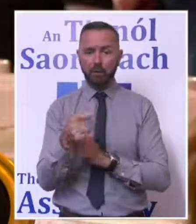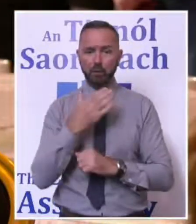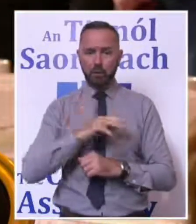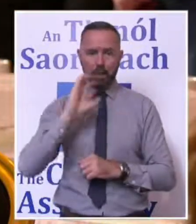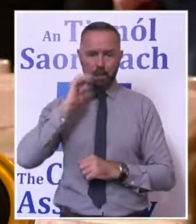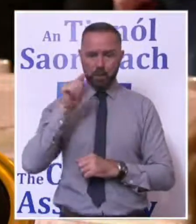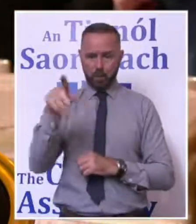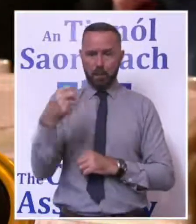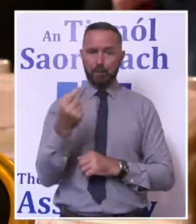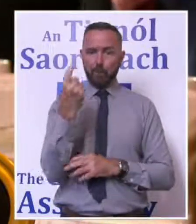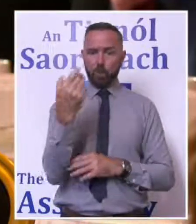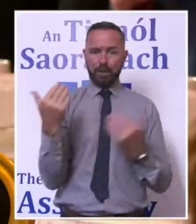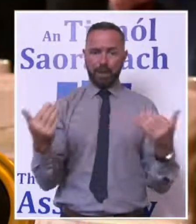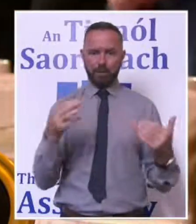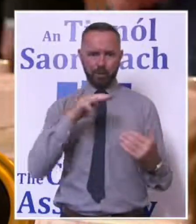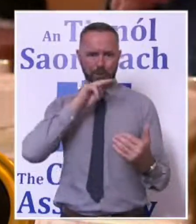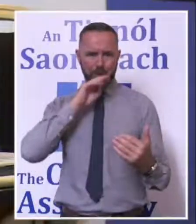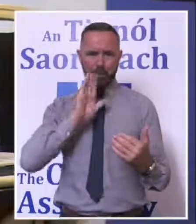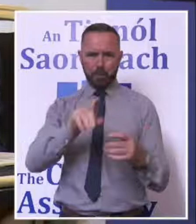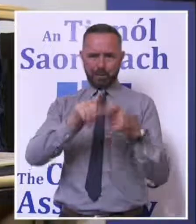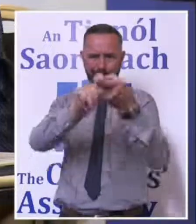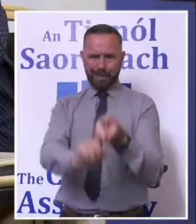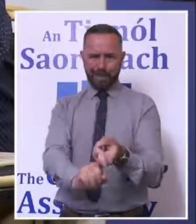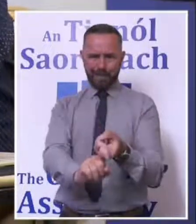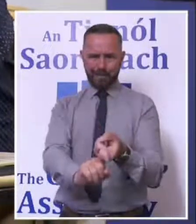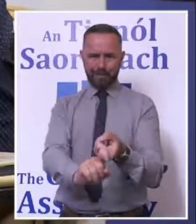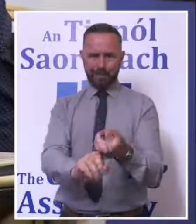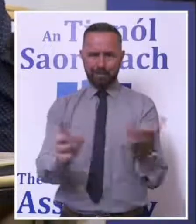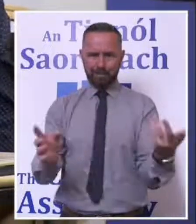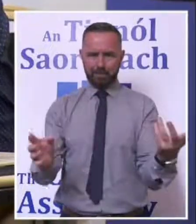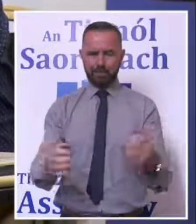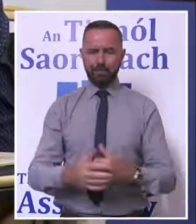meeting a month now doesn't mean that that's the way it has to be.